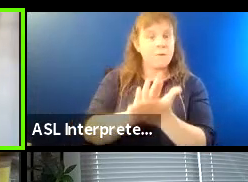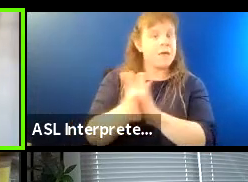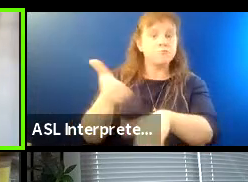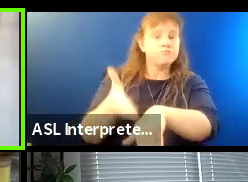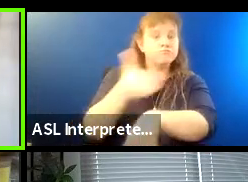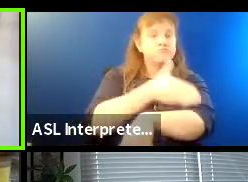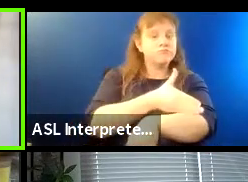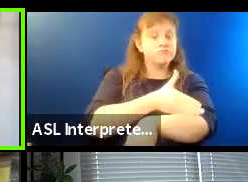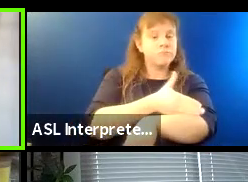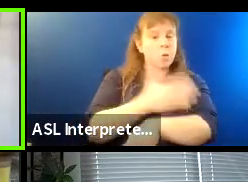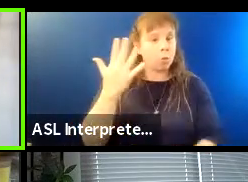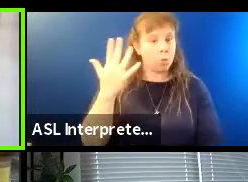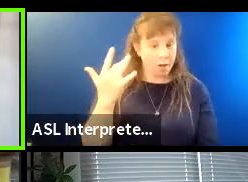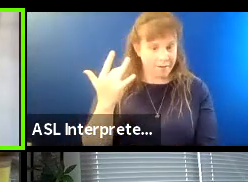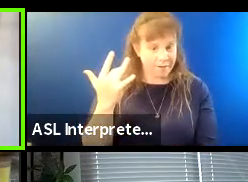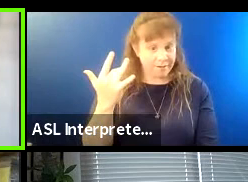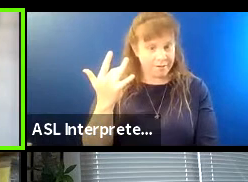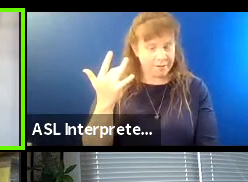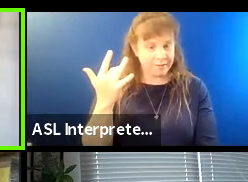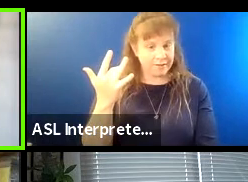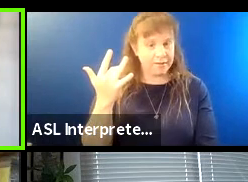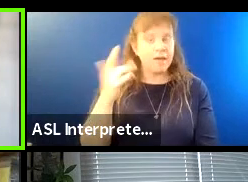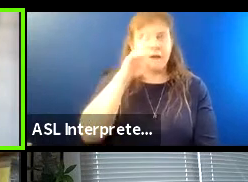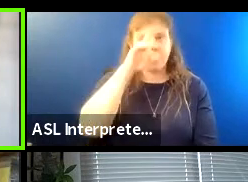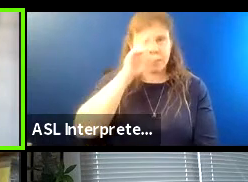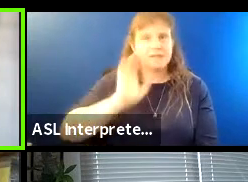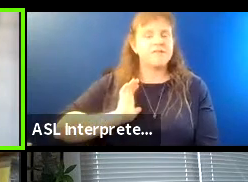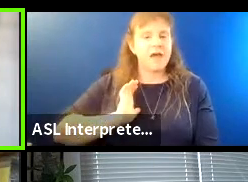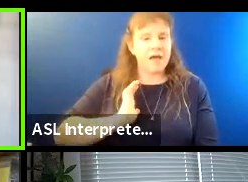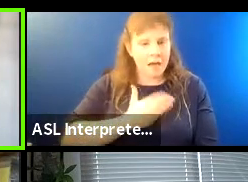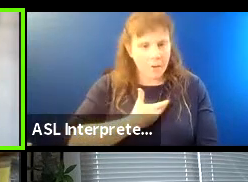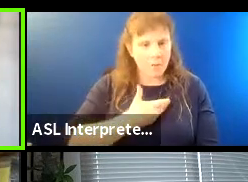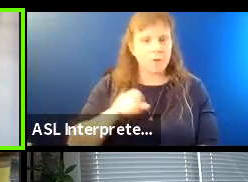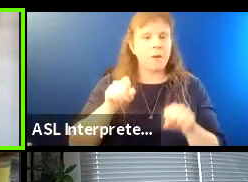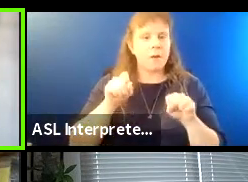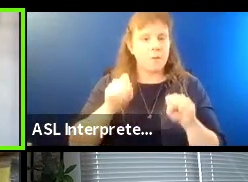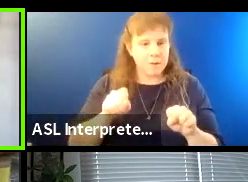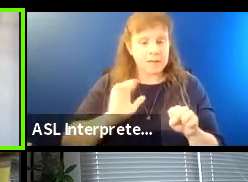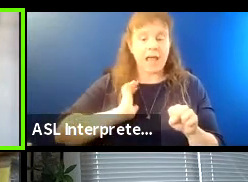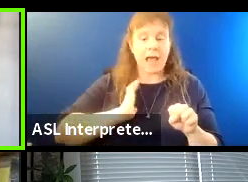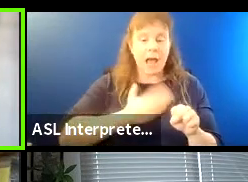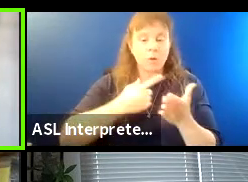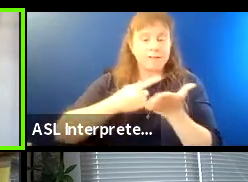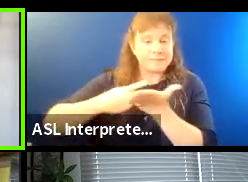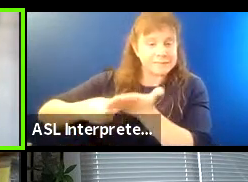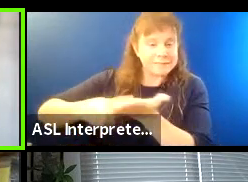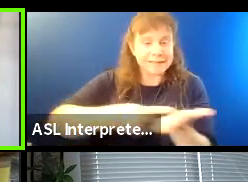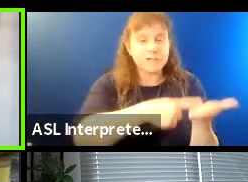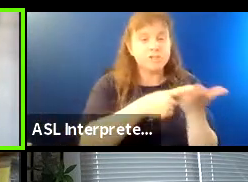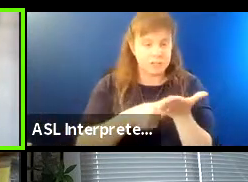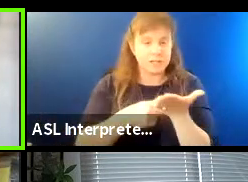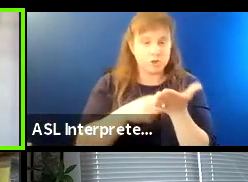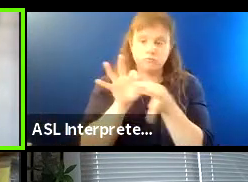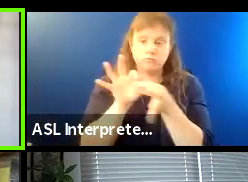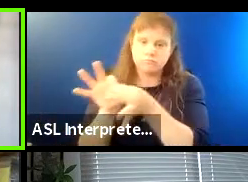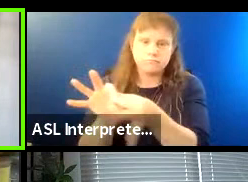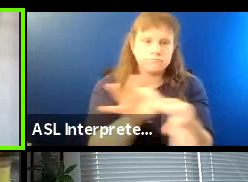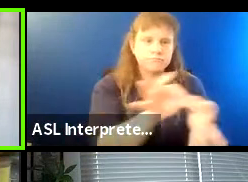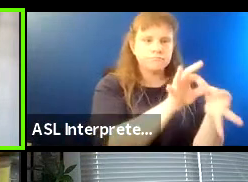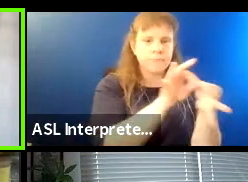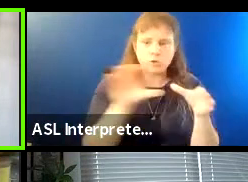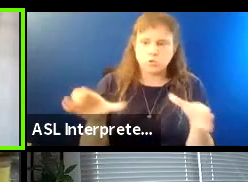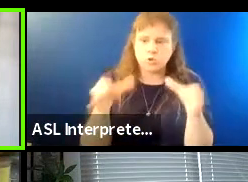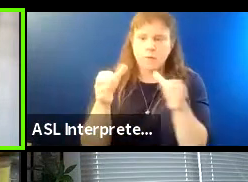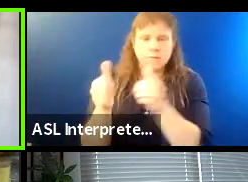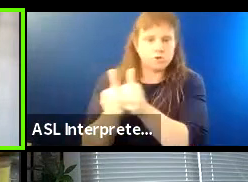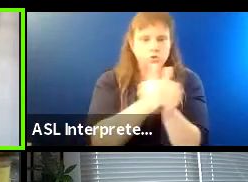of the way that we all came together, of our discussions, because of your advocacy, because of